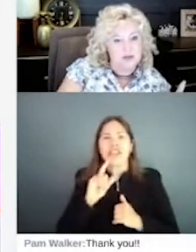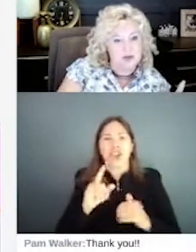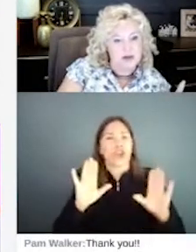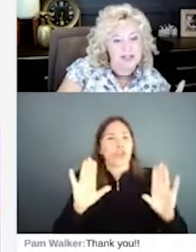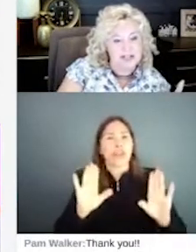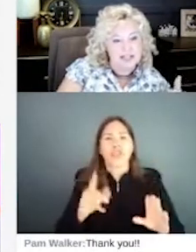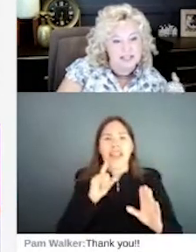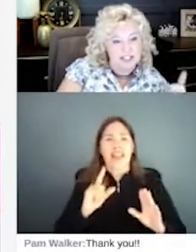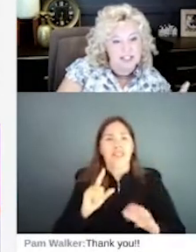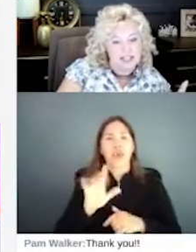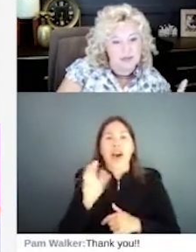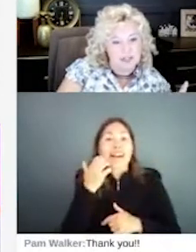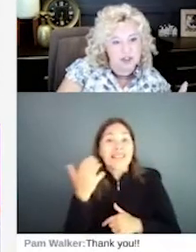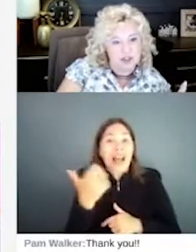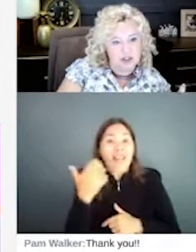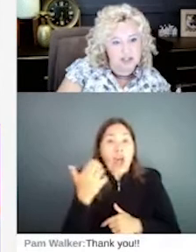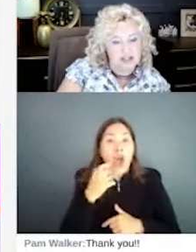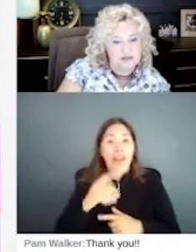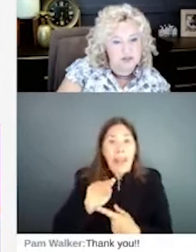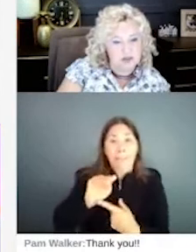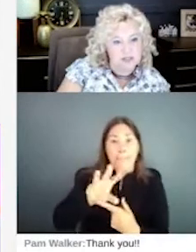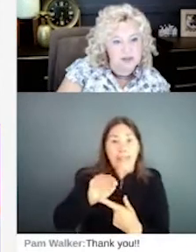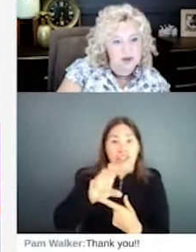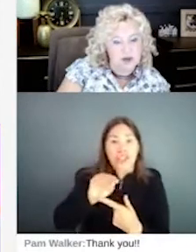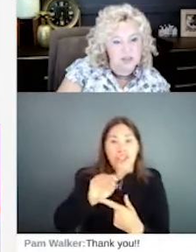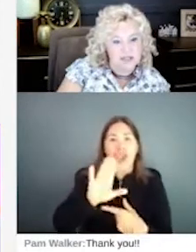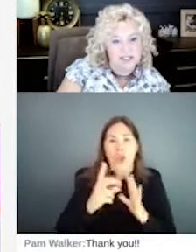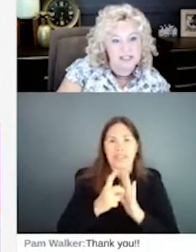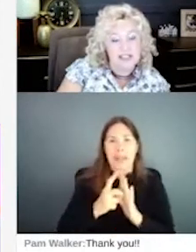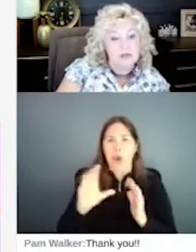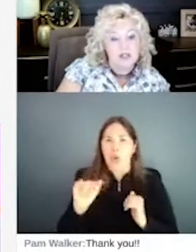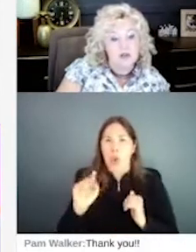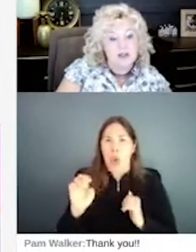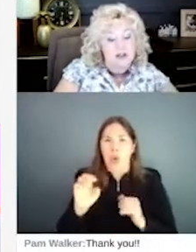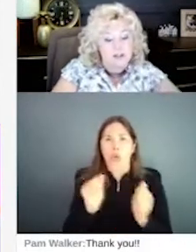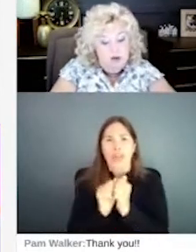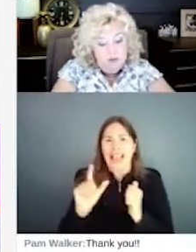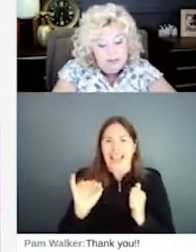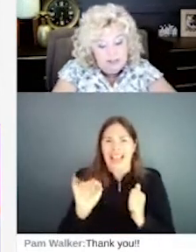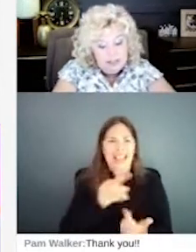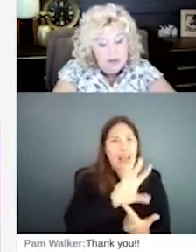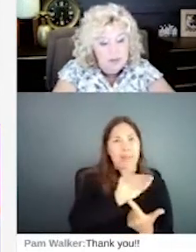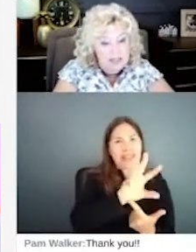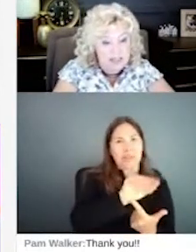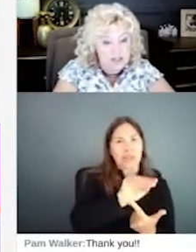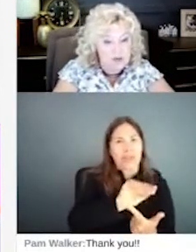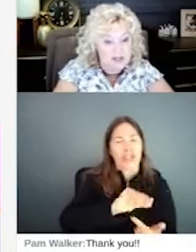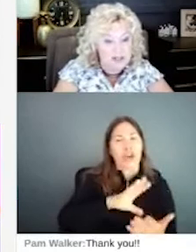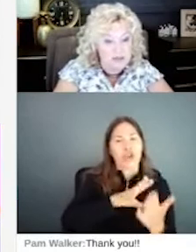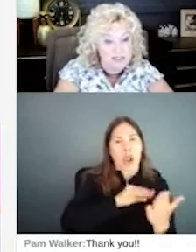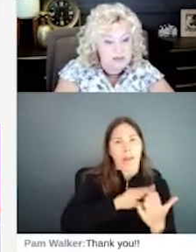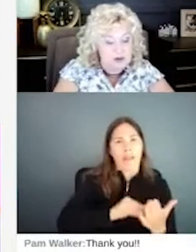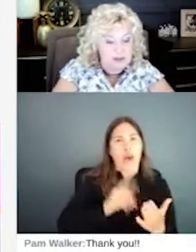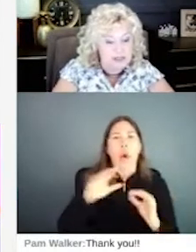quick and just take a picture of those demo codes and links. But you can also always email me and just put Adobe